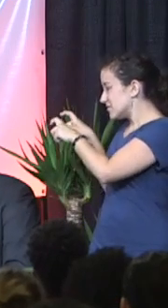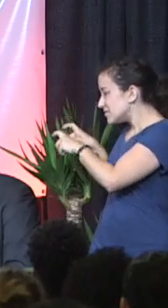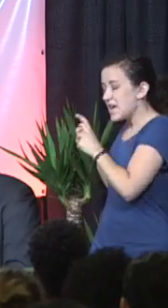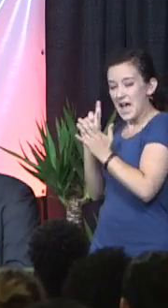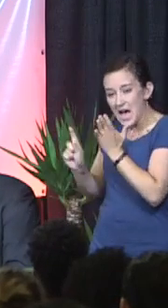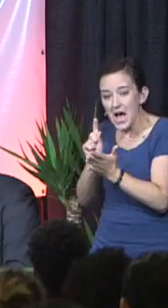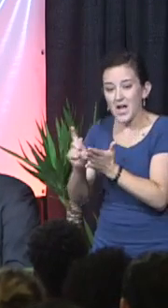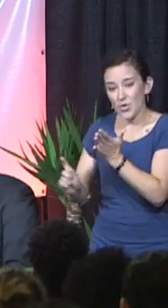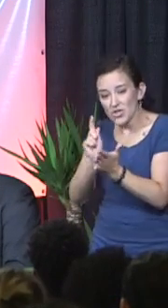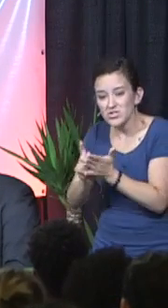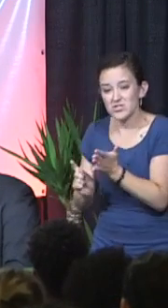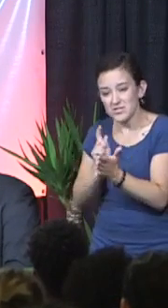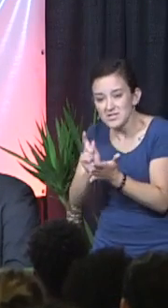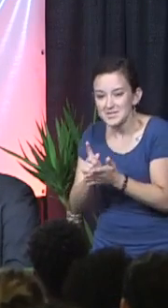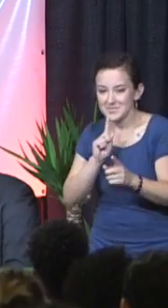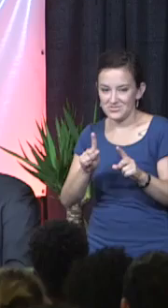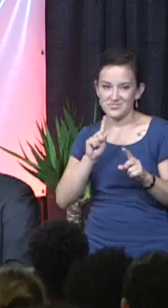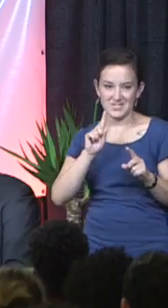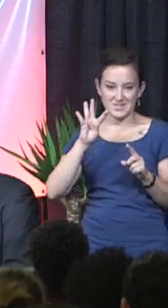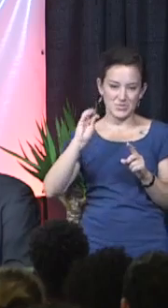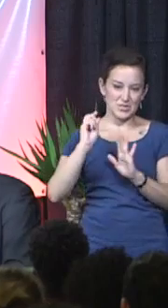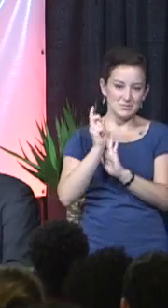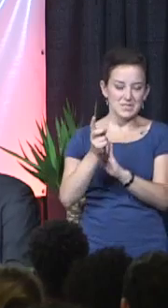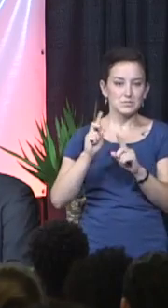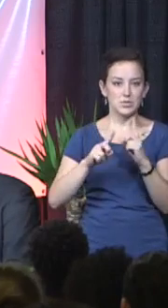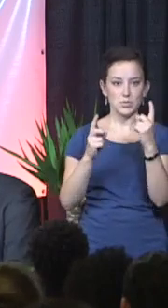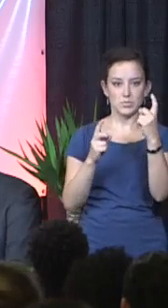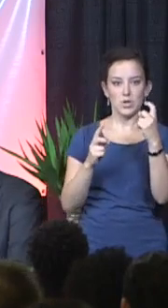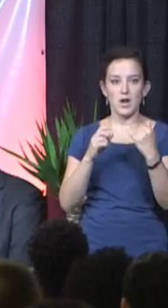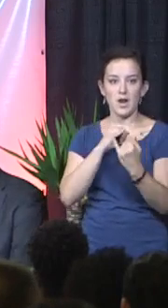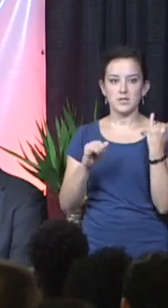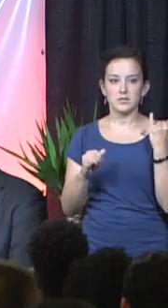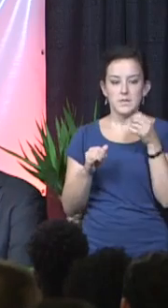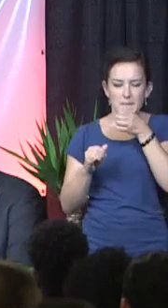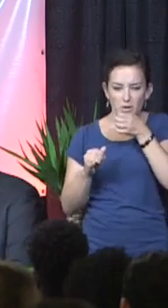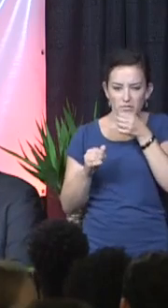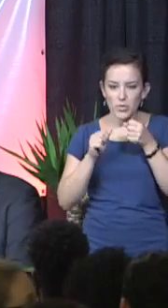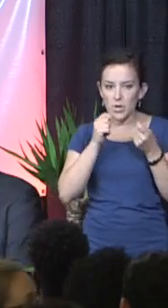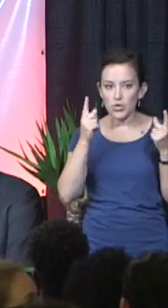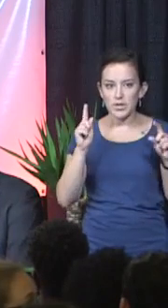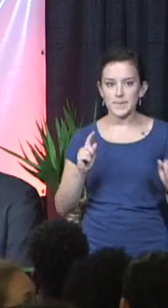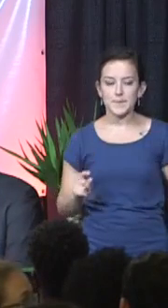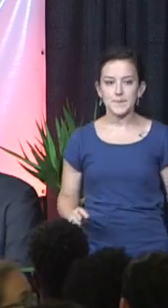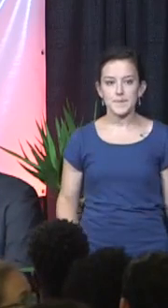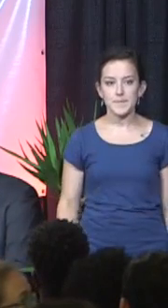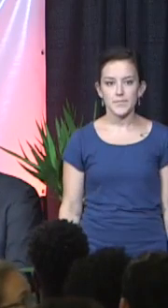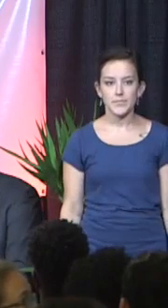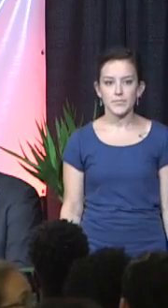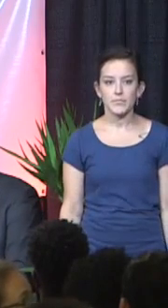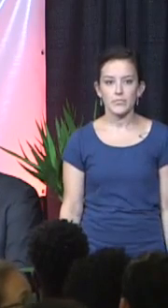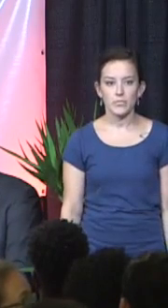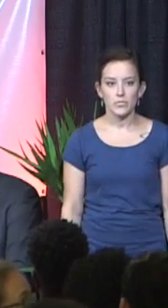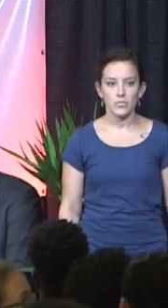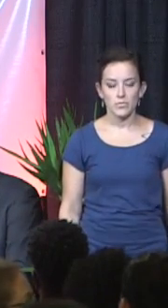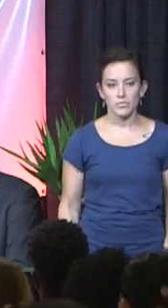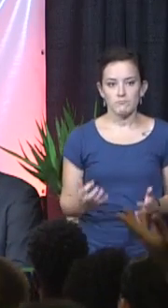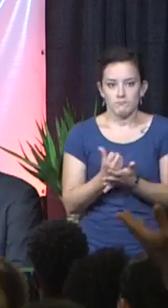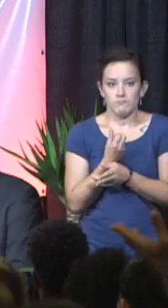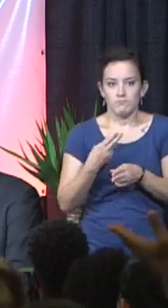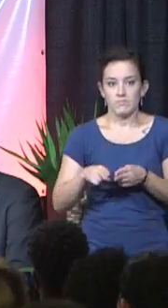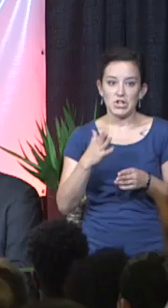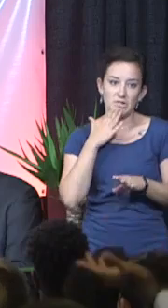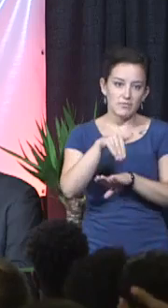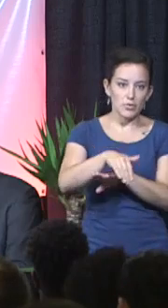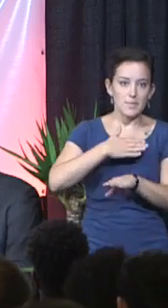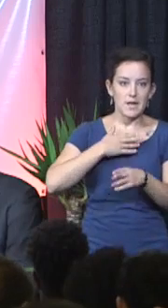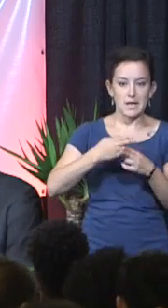spend hours with this, and we've only got 40 minutes, so we're going to take one more question. just keep talking. I I'll bet ask it'll the come question on. quickly then. Good